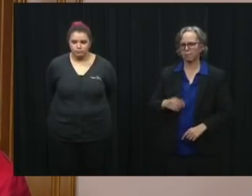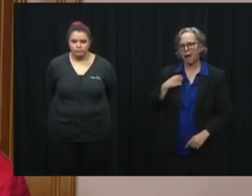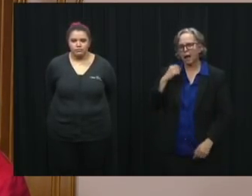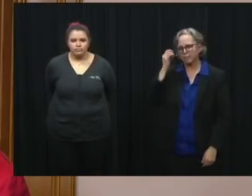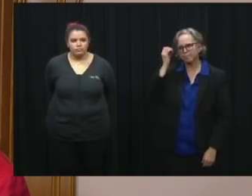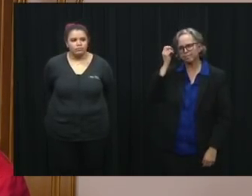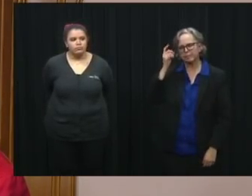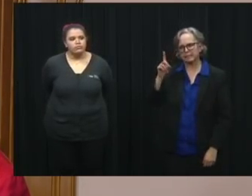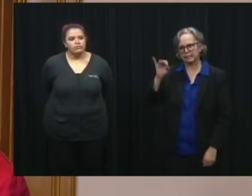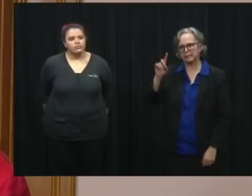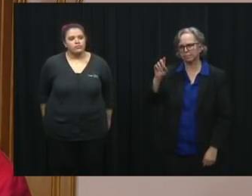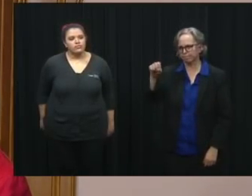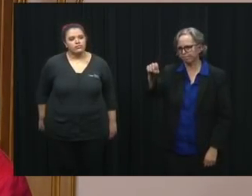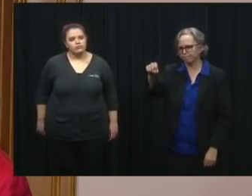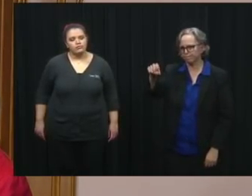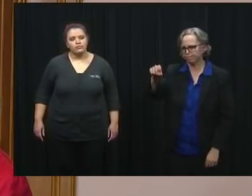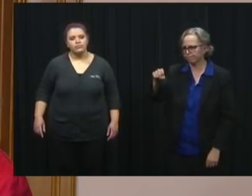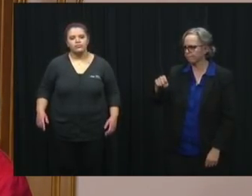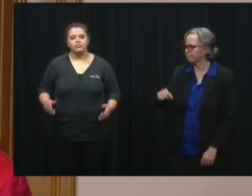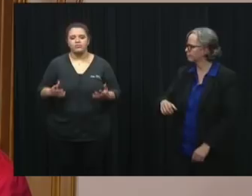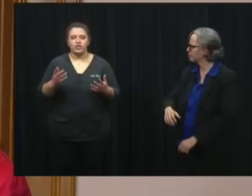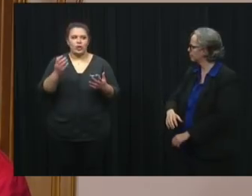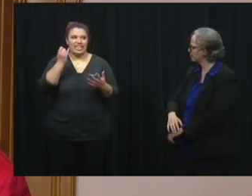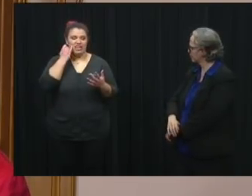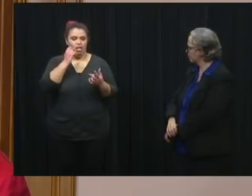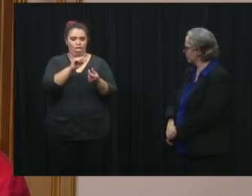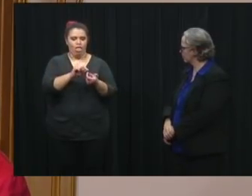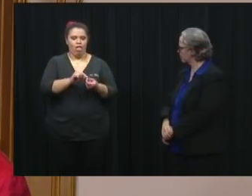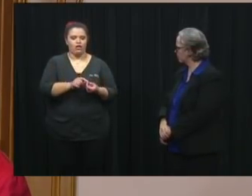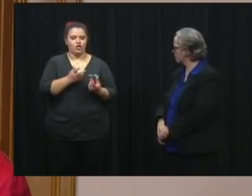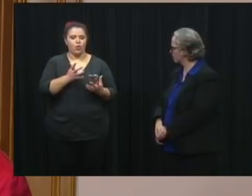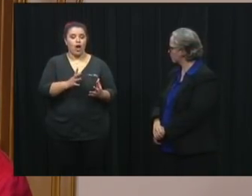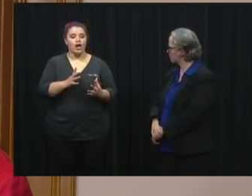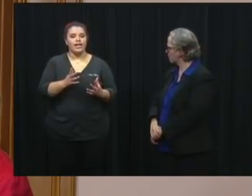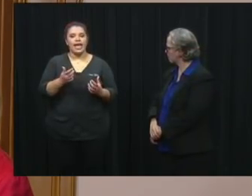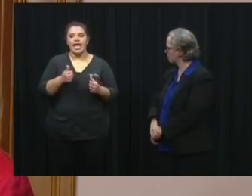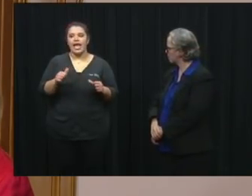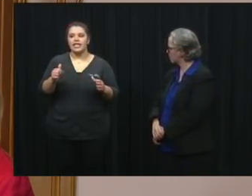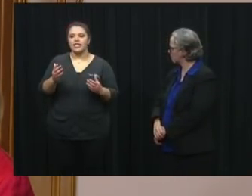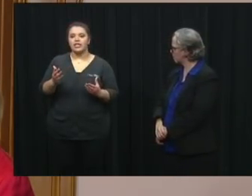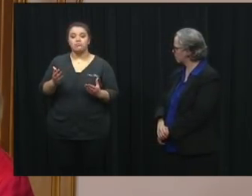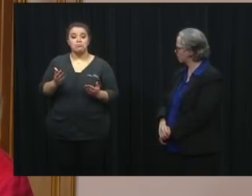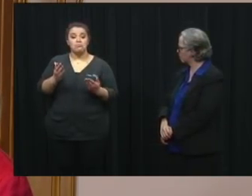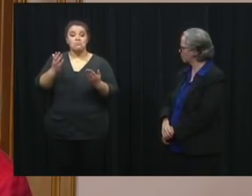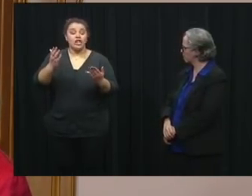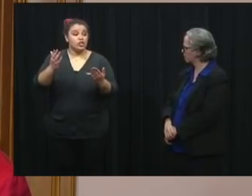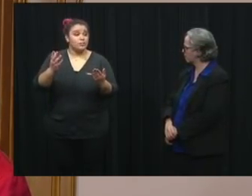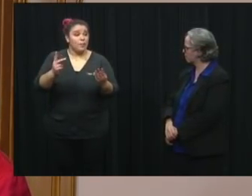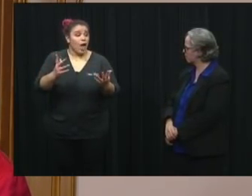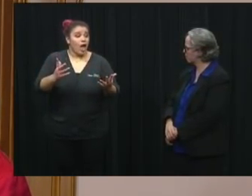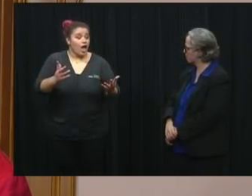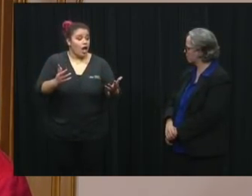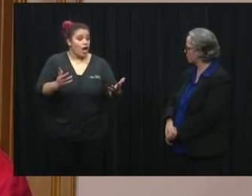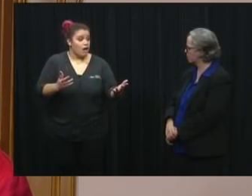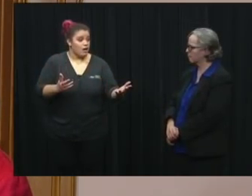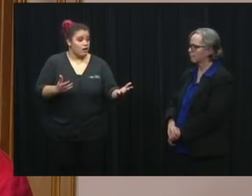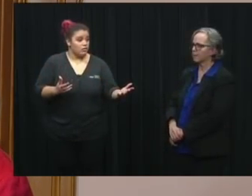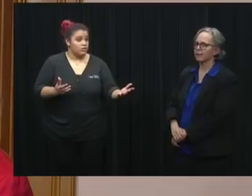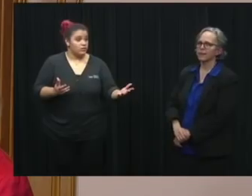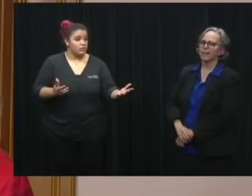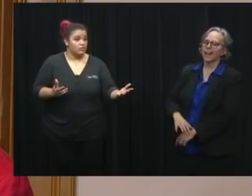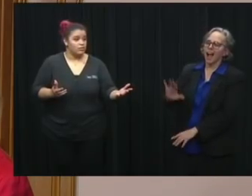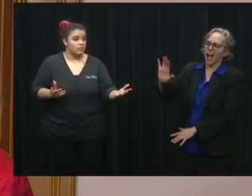guess if you don't want to go into specifics, do you have any message for people who are not? I mean, look, many people are